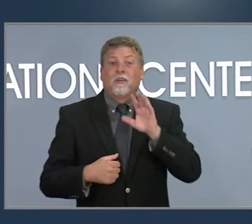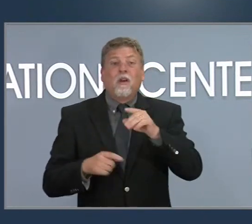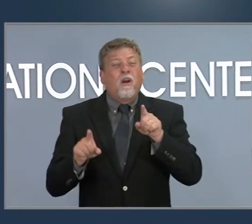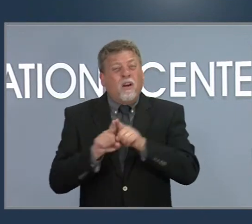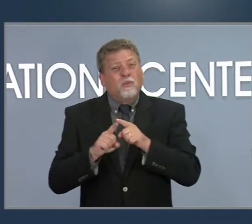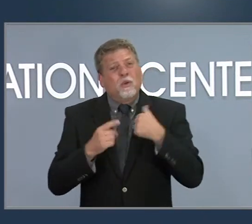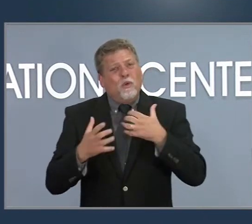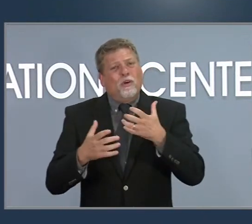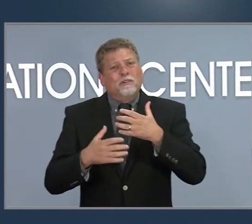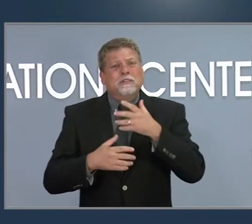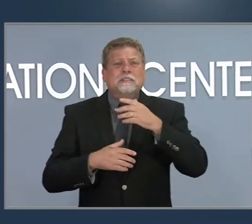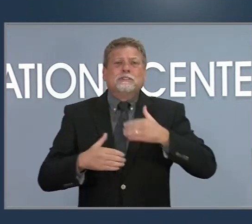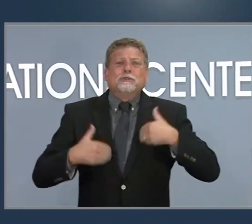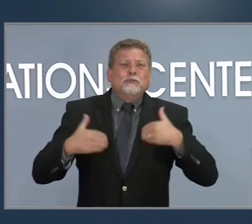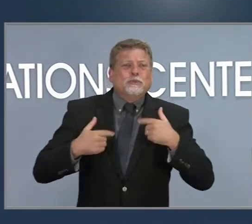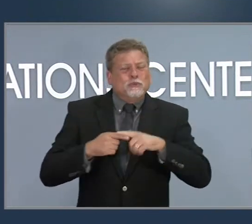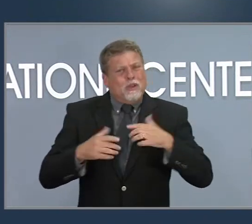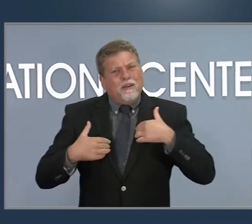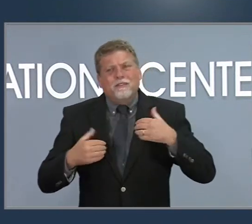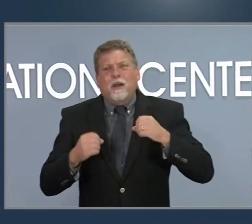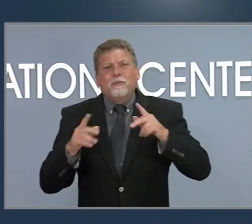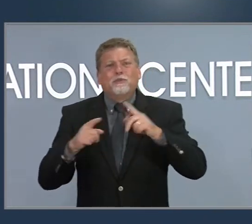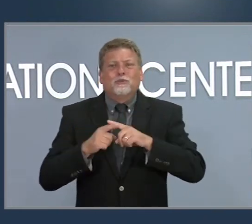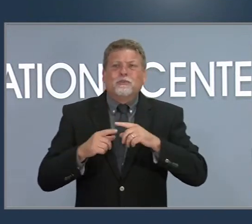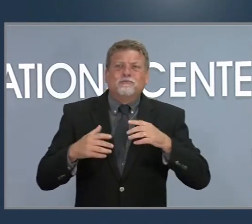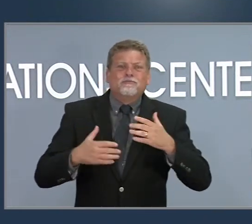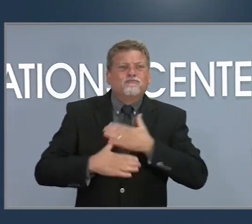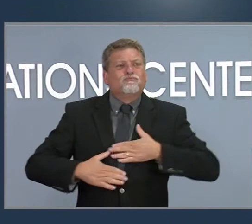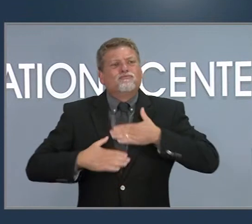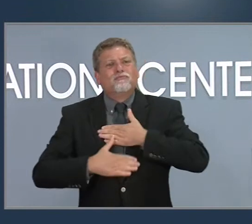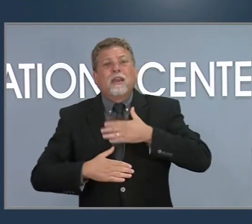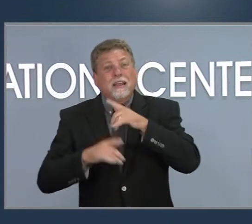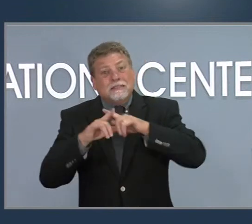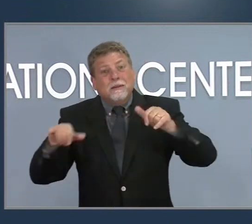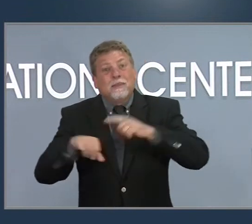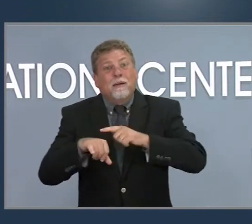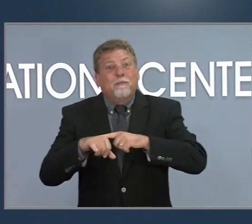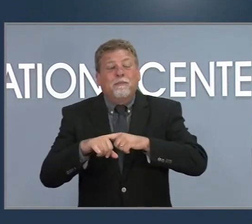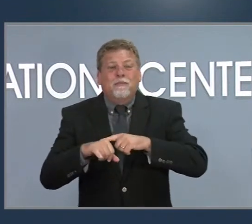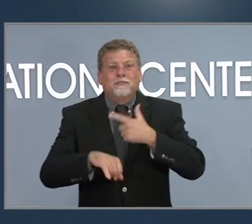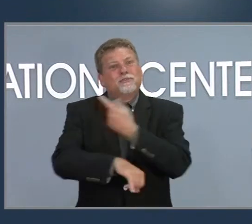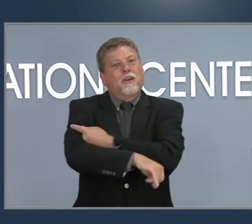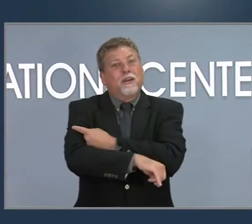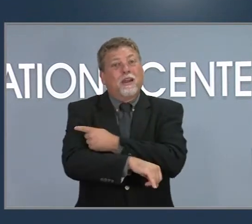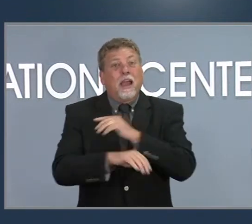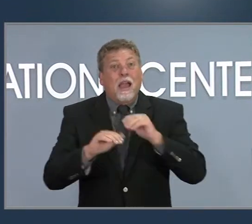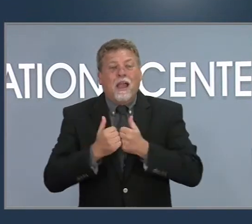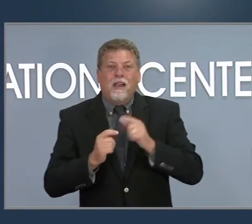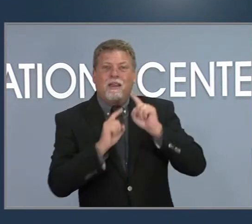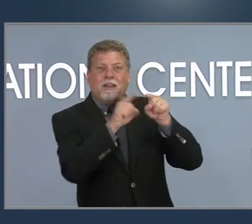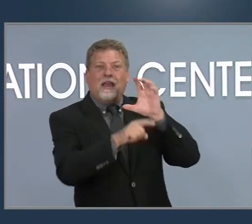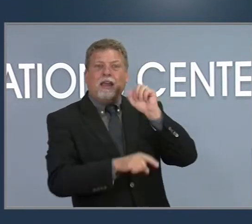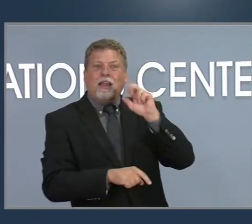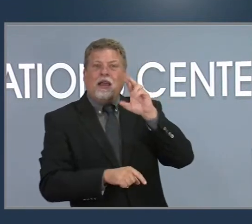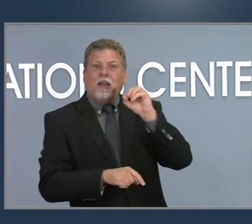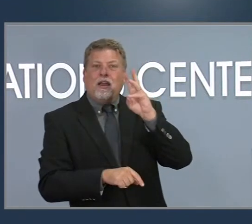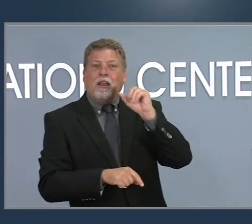shot at Carowinds. They're giving people who get vaccinated there a free ticket to their Winter Fest